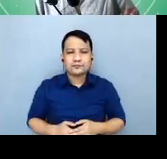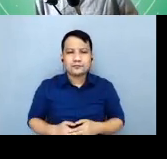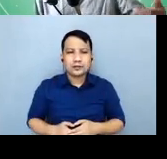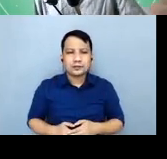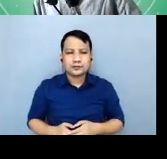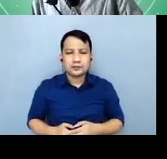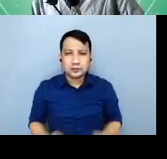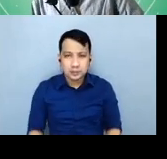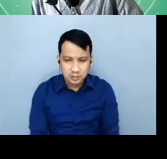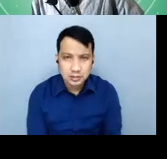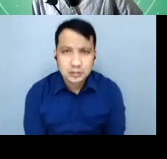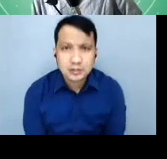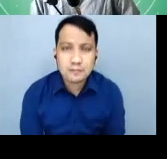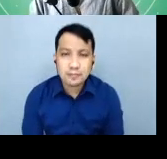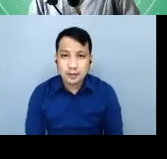But in terms of challenges,